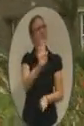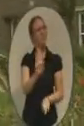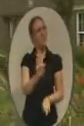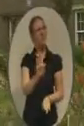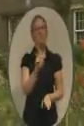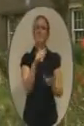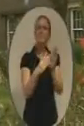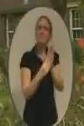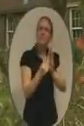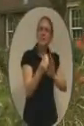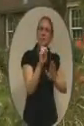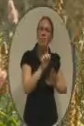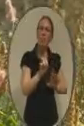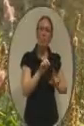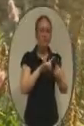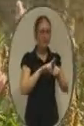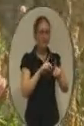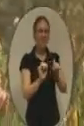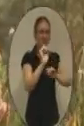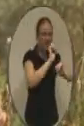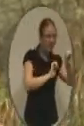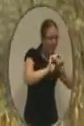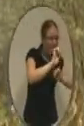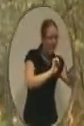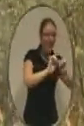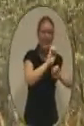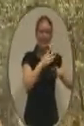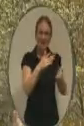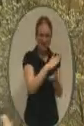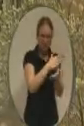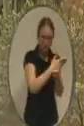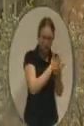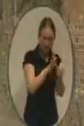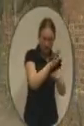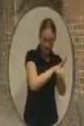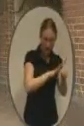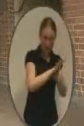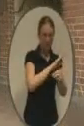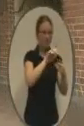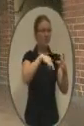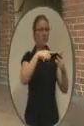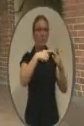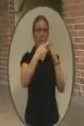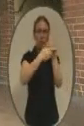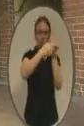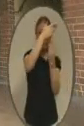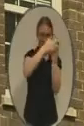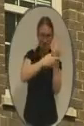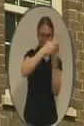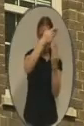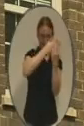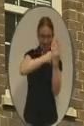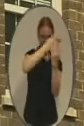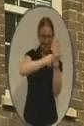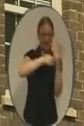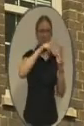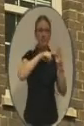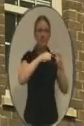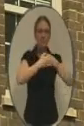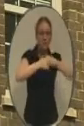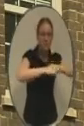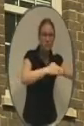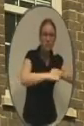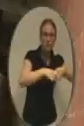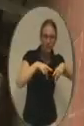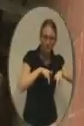do not form part of individual properties. A caretaking service may include cleaning shared areas, the inside of